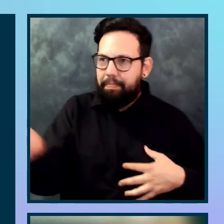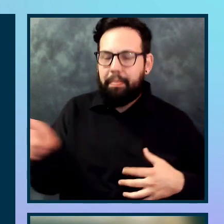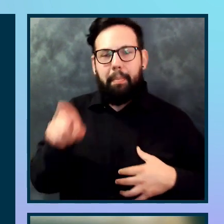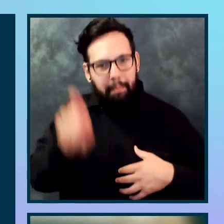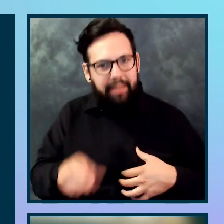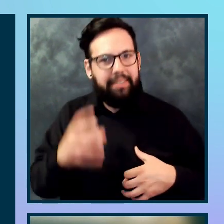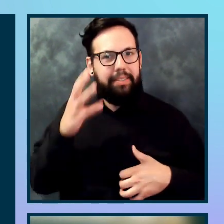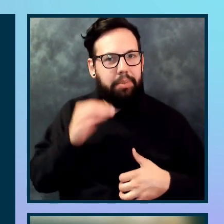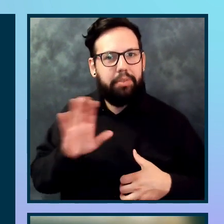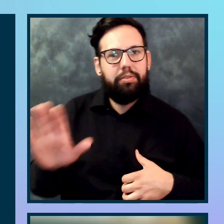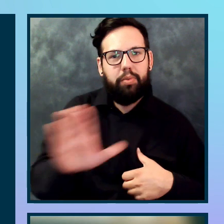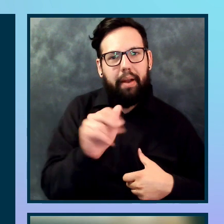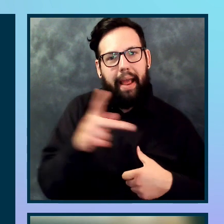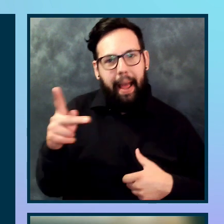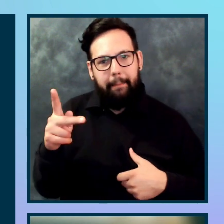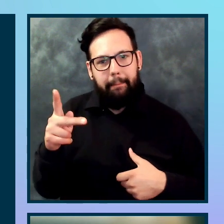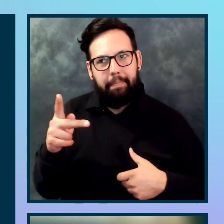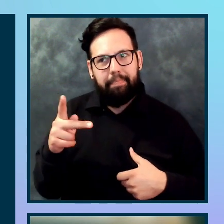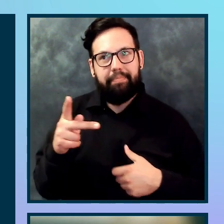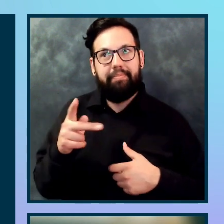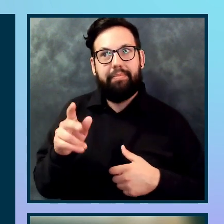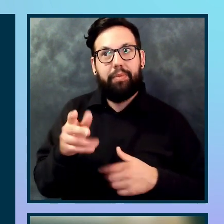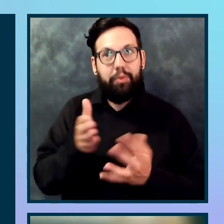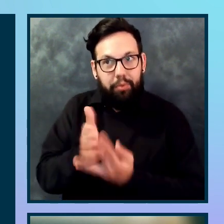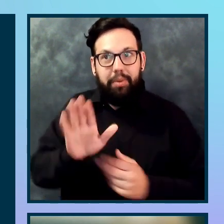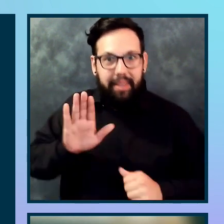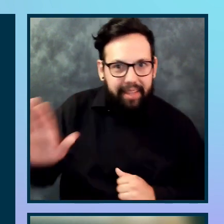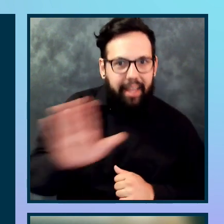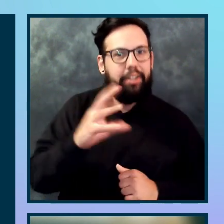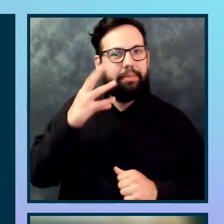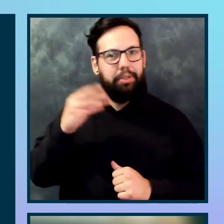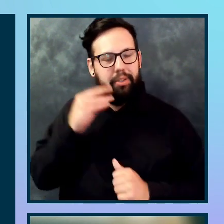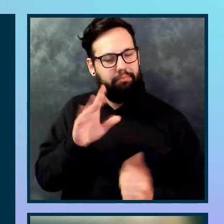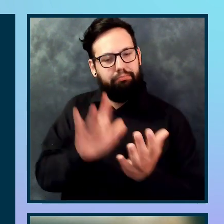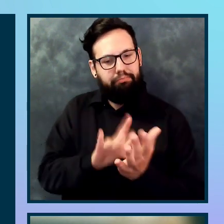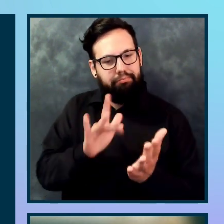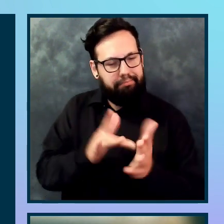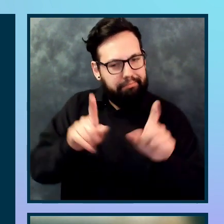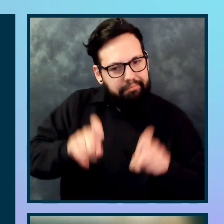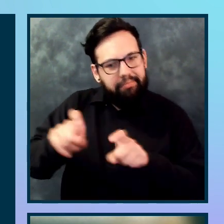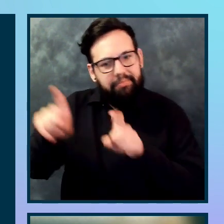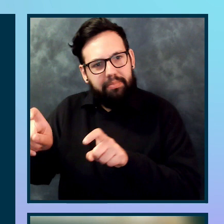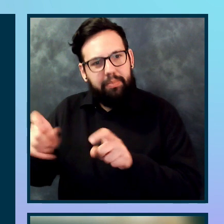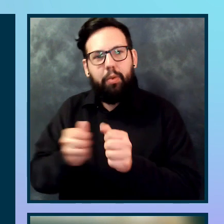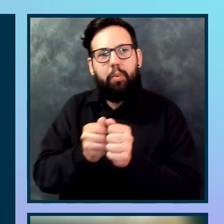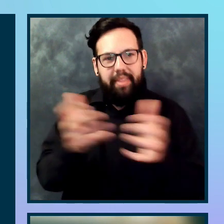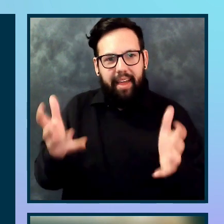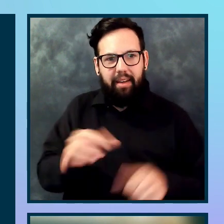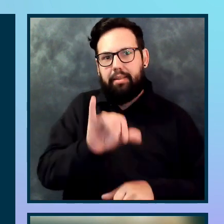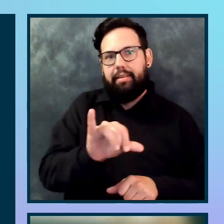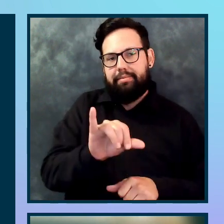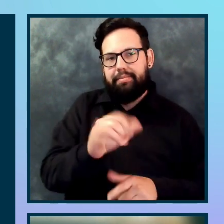app's accessibility firsthand. It is crucial. So you don't end up having things like this happen.